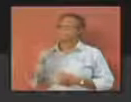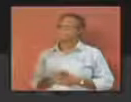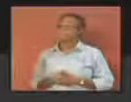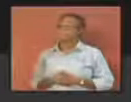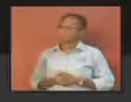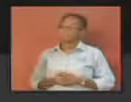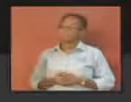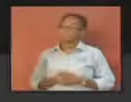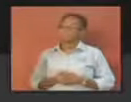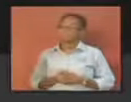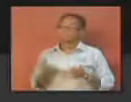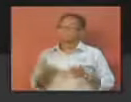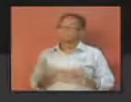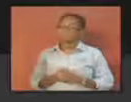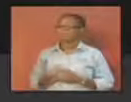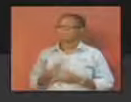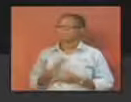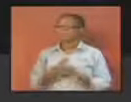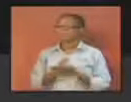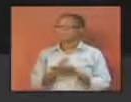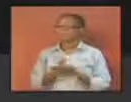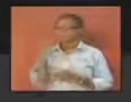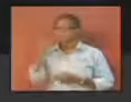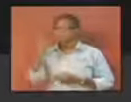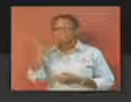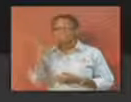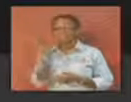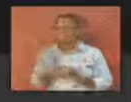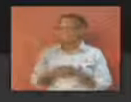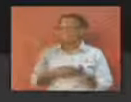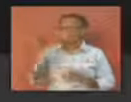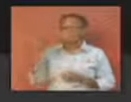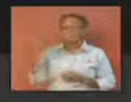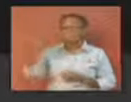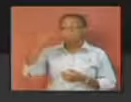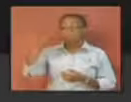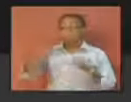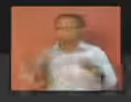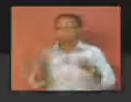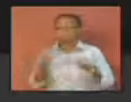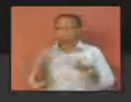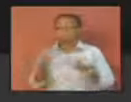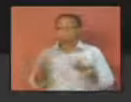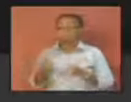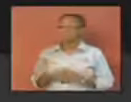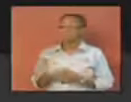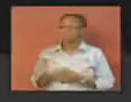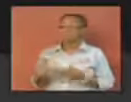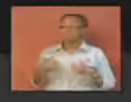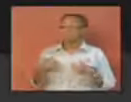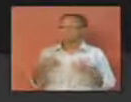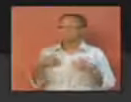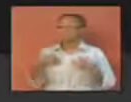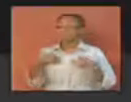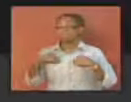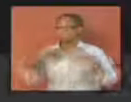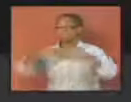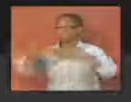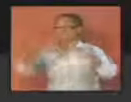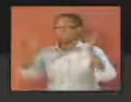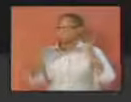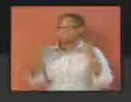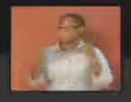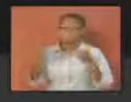service providers are overwhelmed with the number of emergency calls they have had to respond to. One newspaper reported that